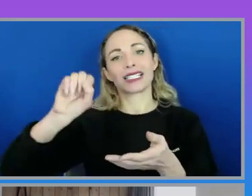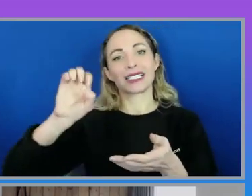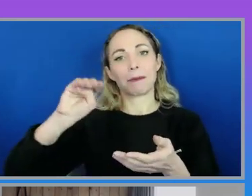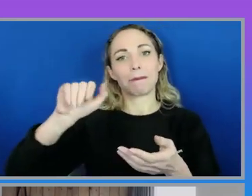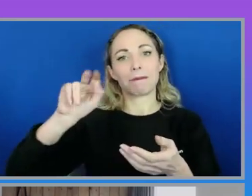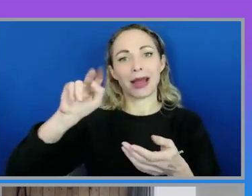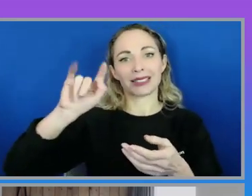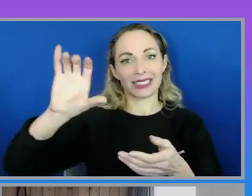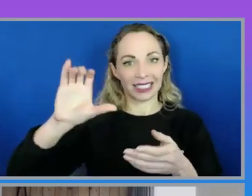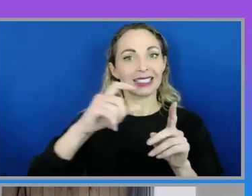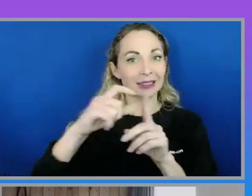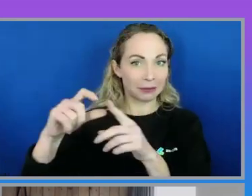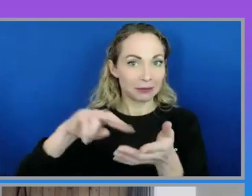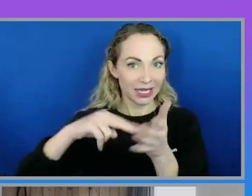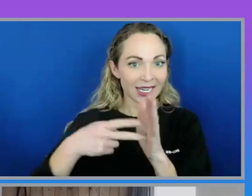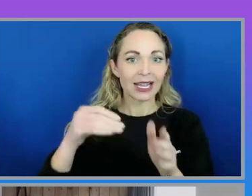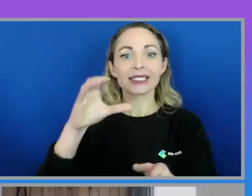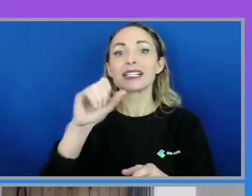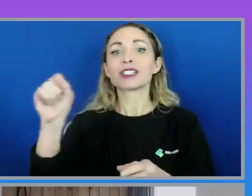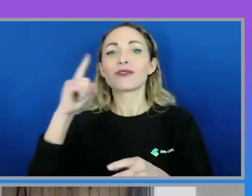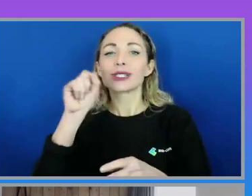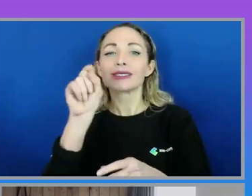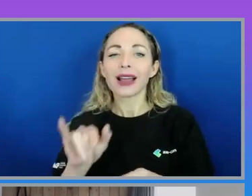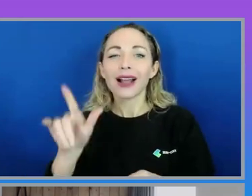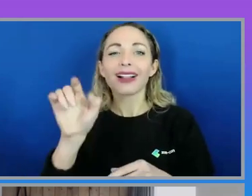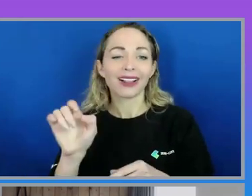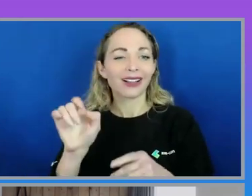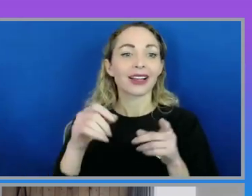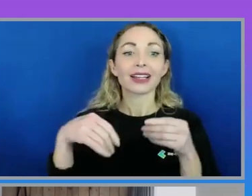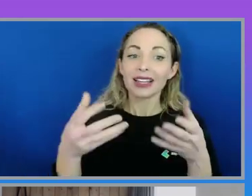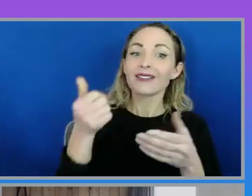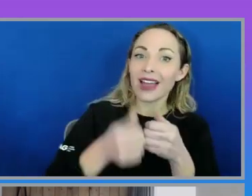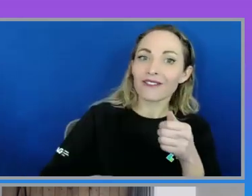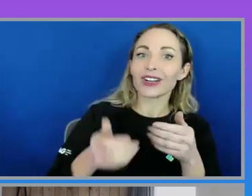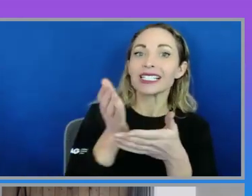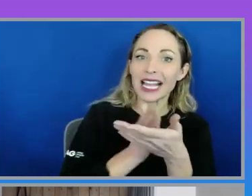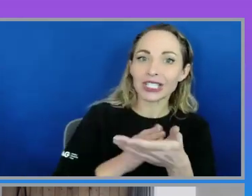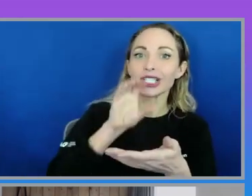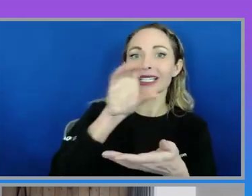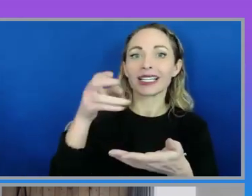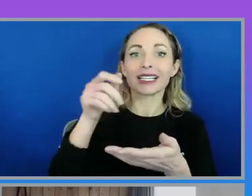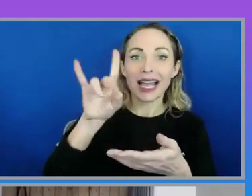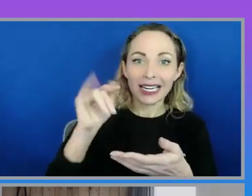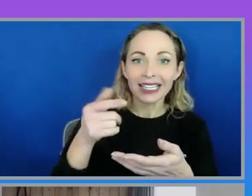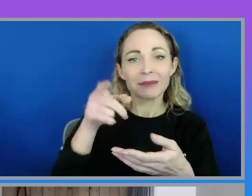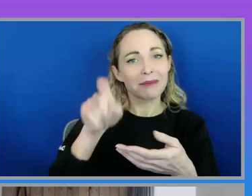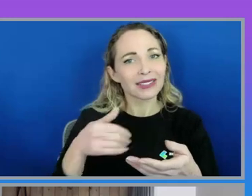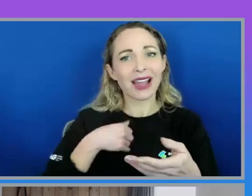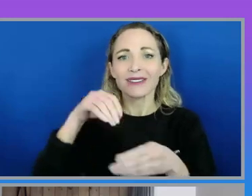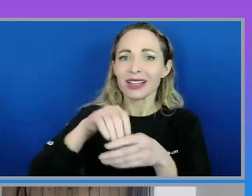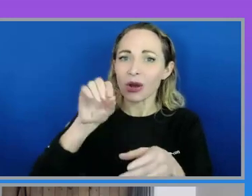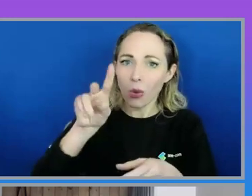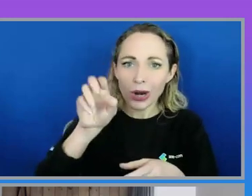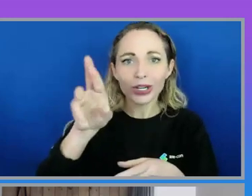styling. Give every section a heading. Put your headings in order.